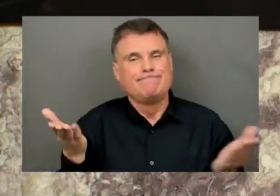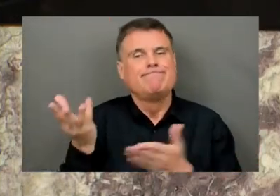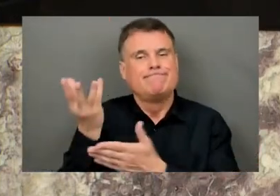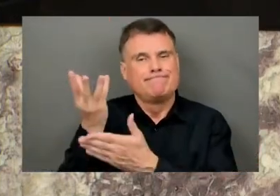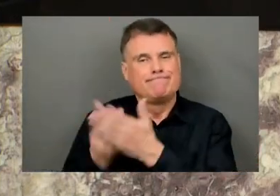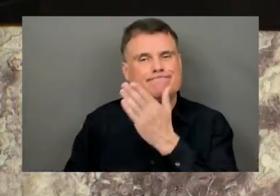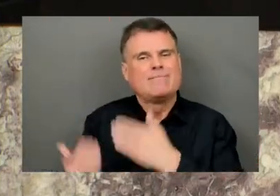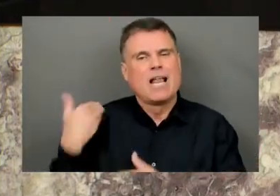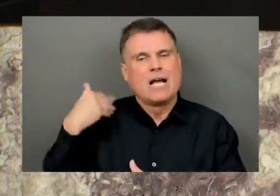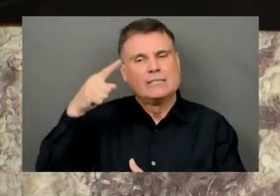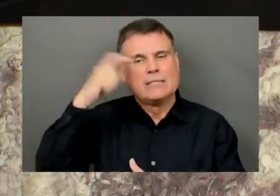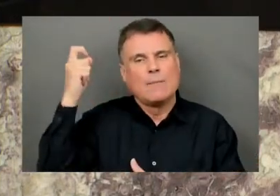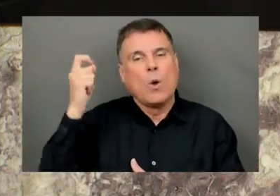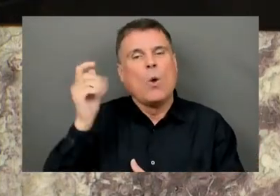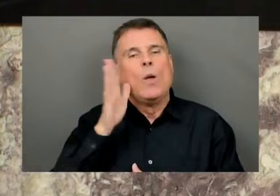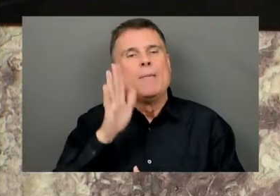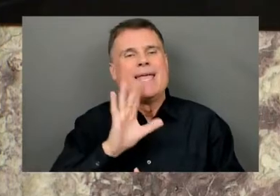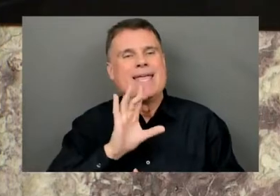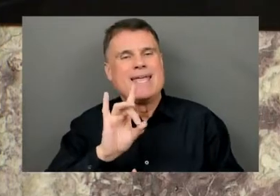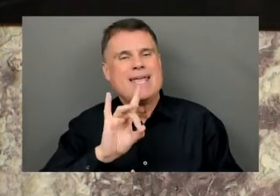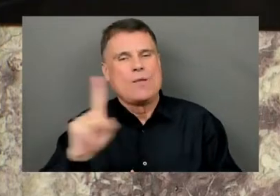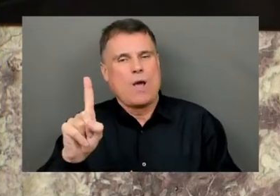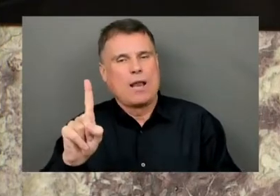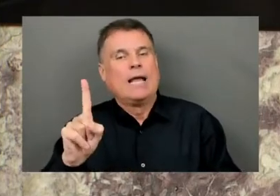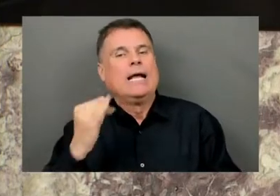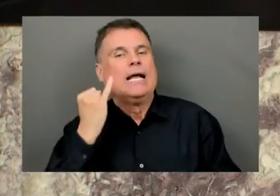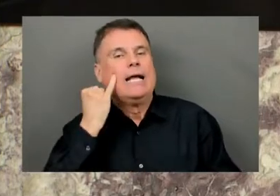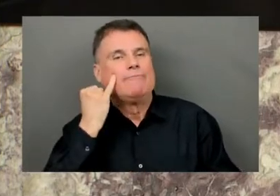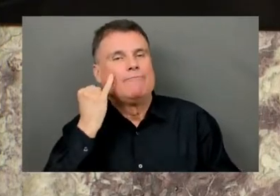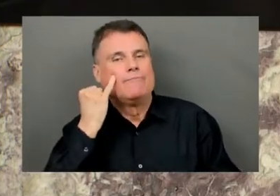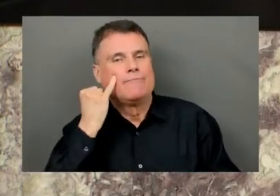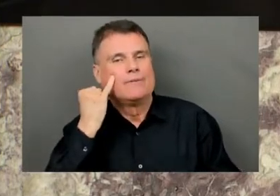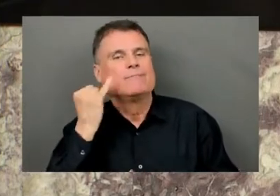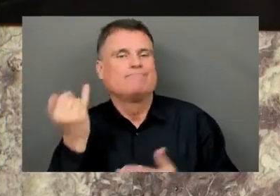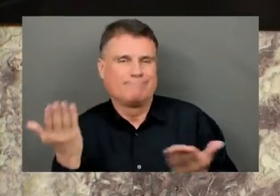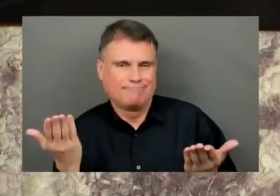opportunity as sort of my last happy birthday to my father and to remember him. Thank you.